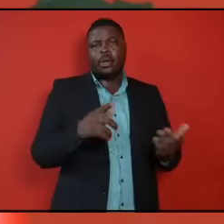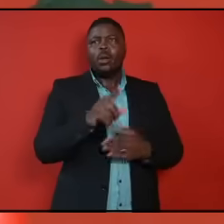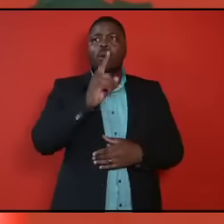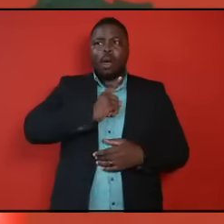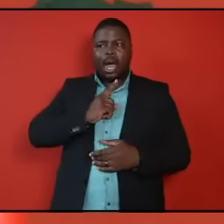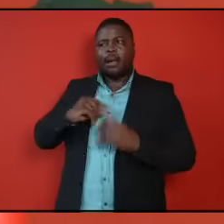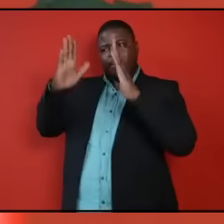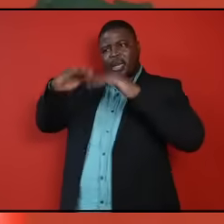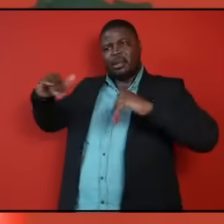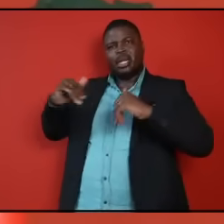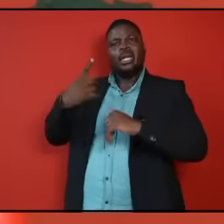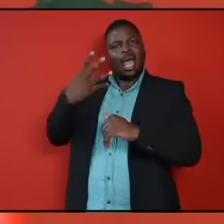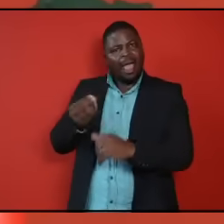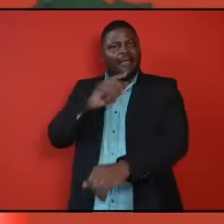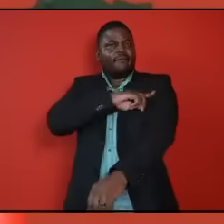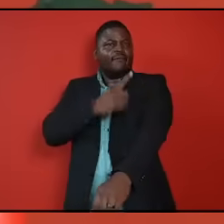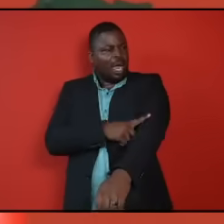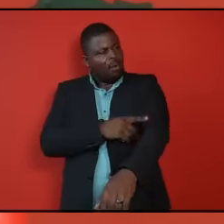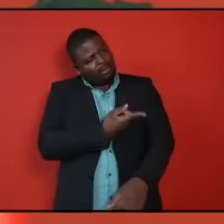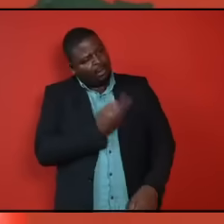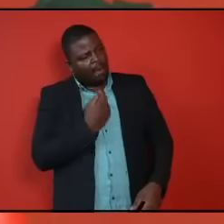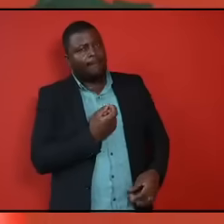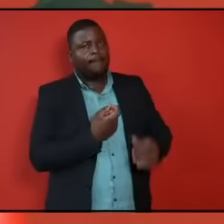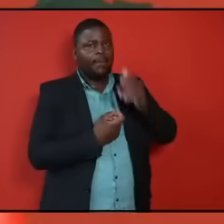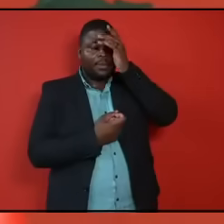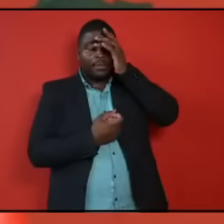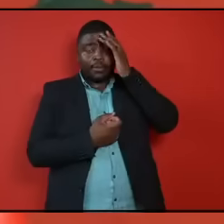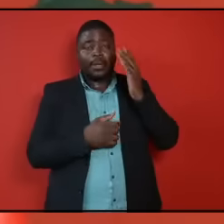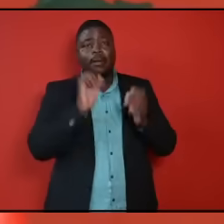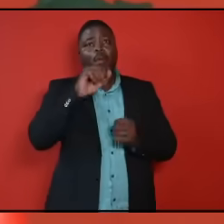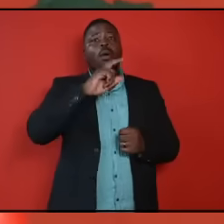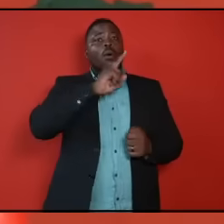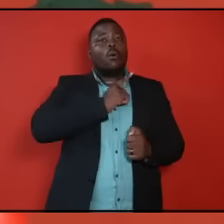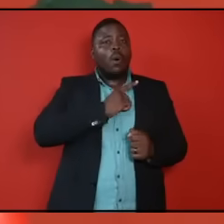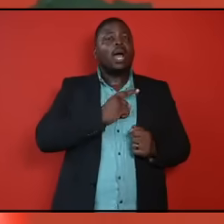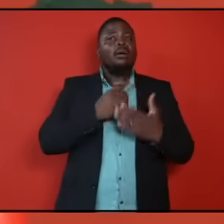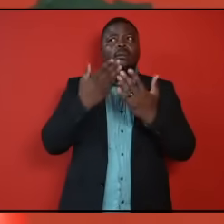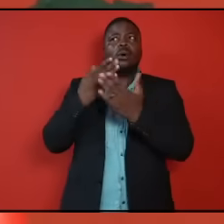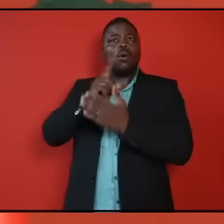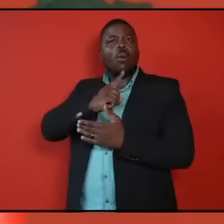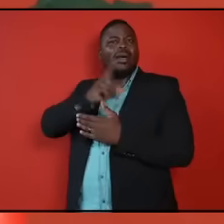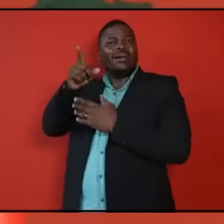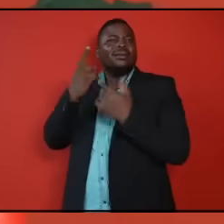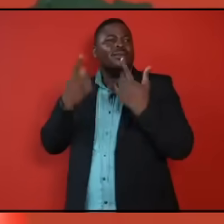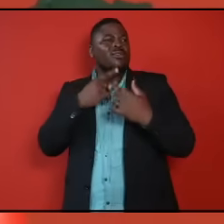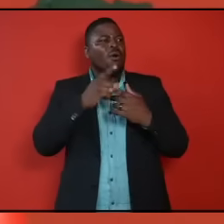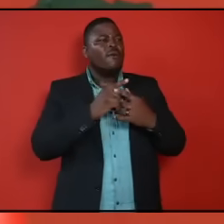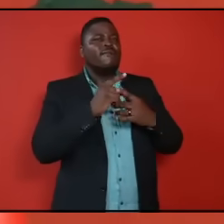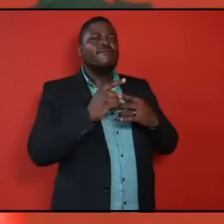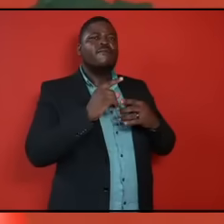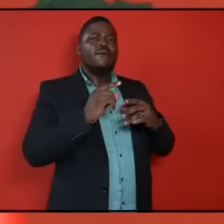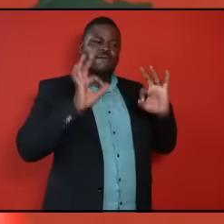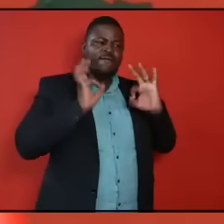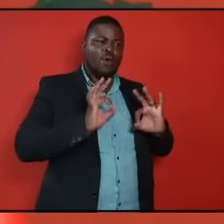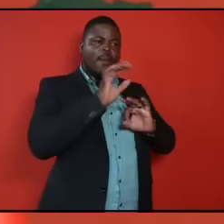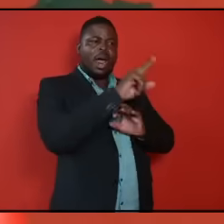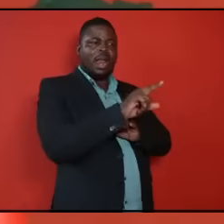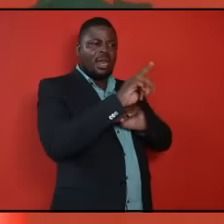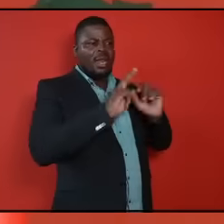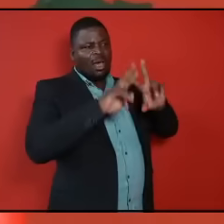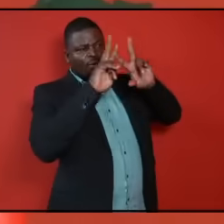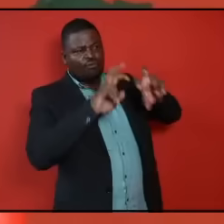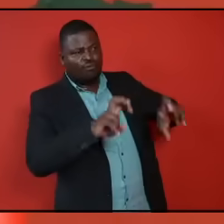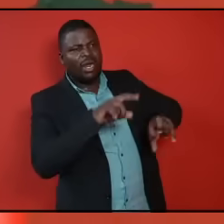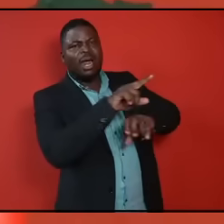such claim without verified intelligence, formal risk assessment, or security briefings sets a reckless